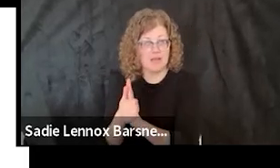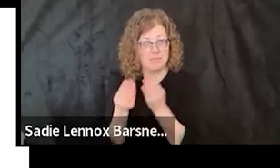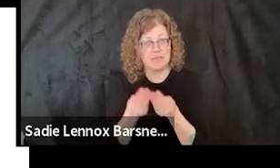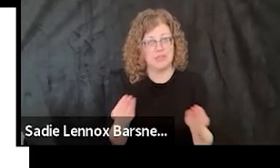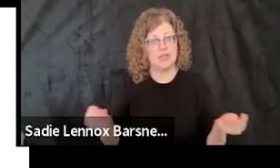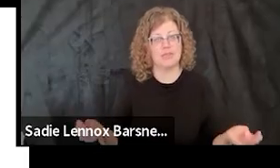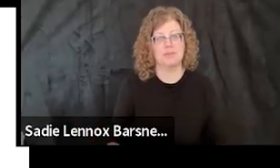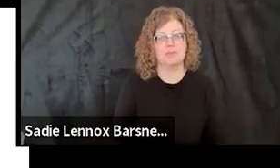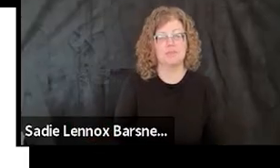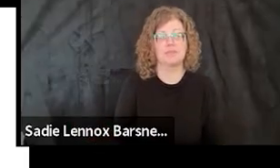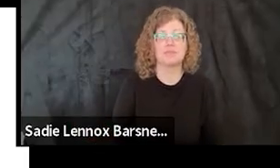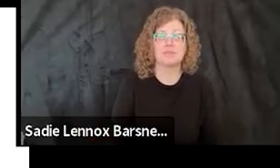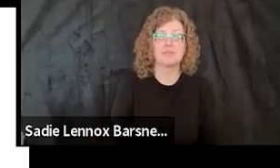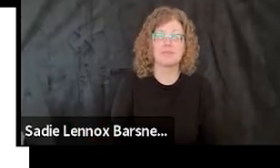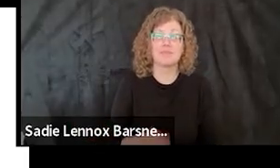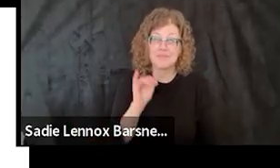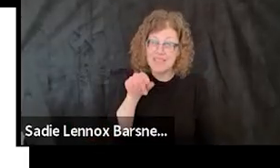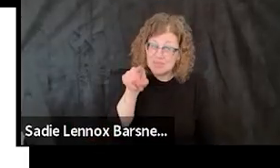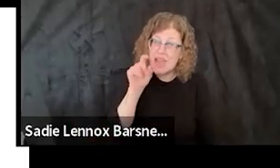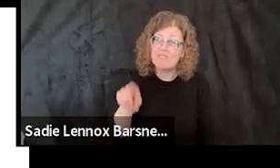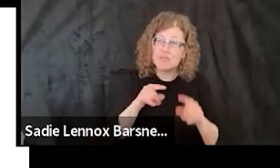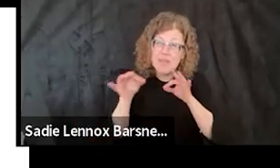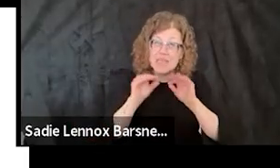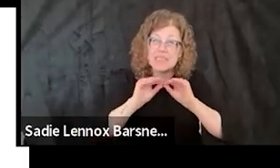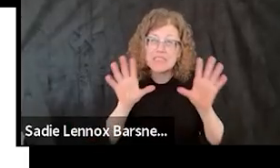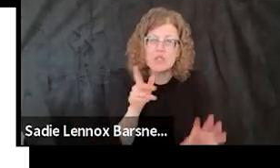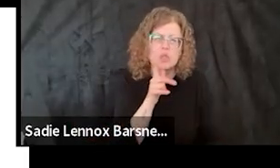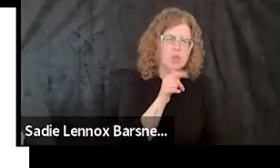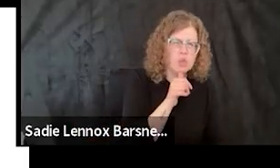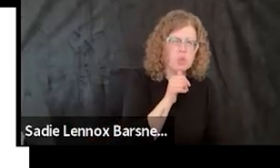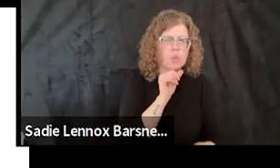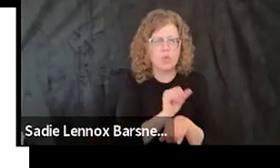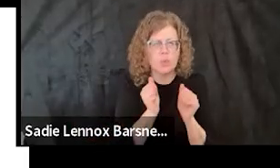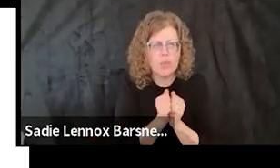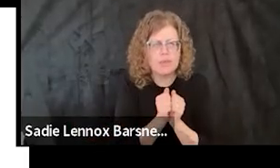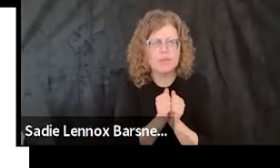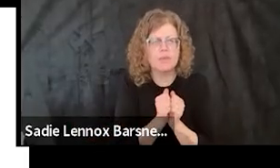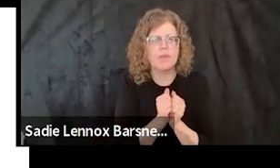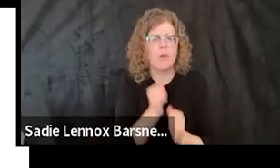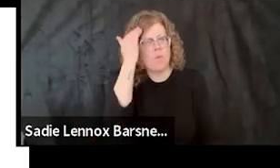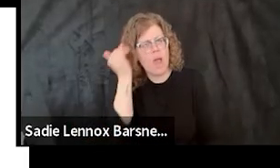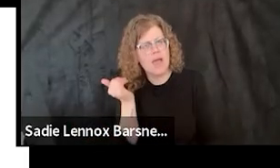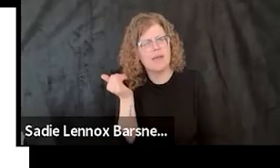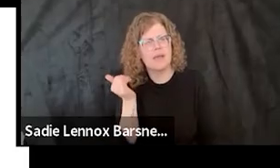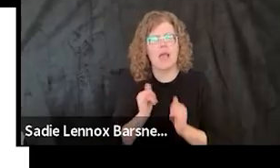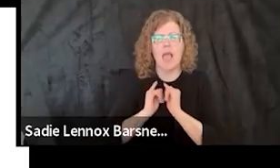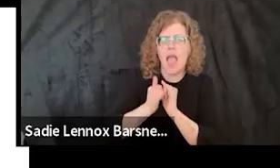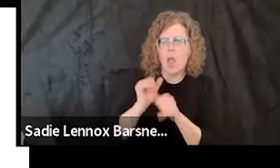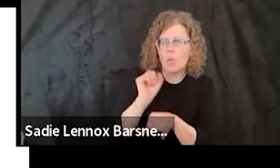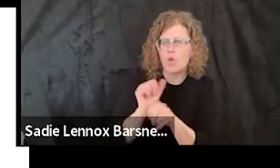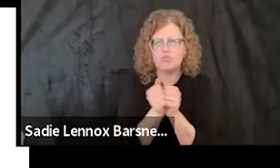clearly outline who you will work with and why, and how you will work with them, what it will cost and how much time it will